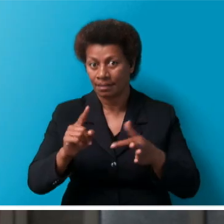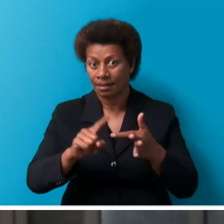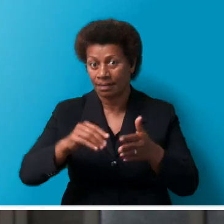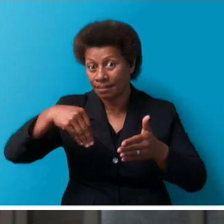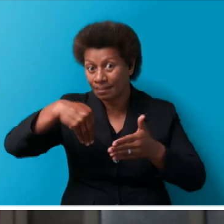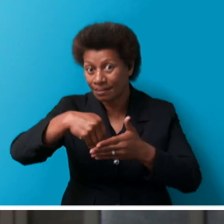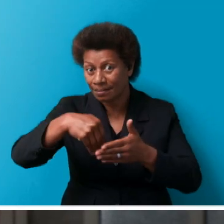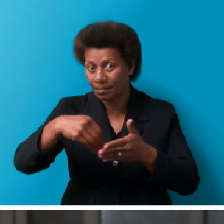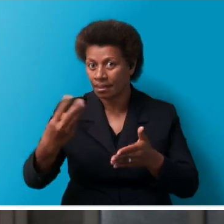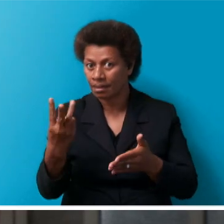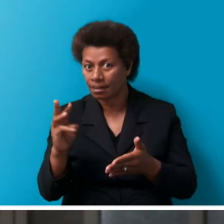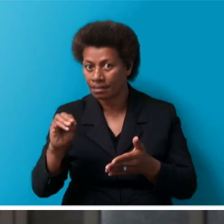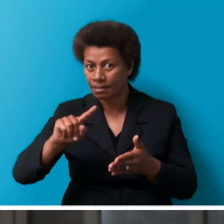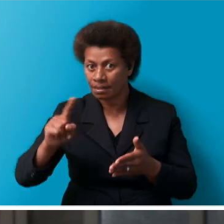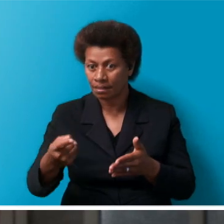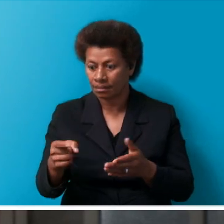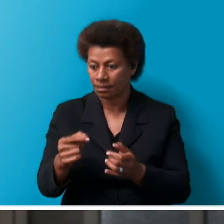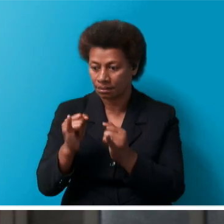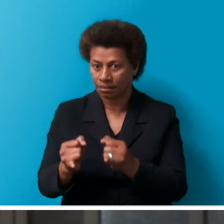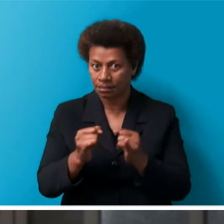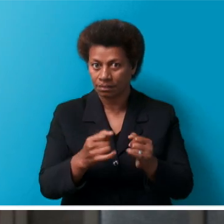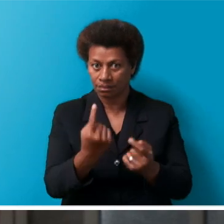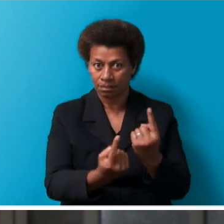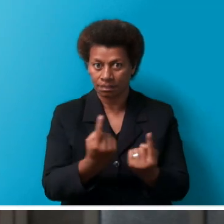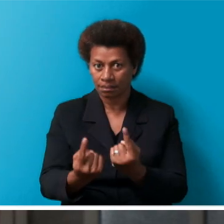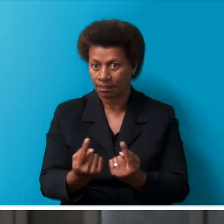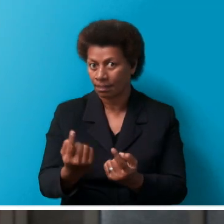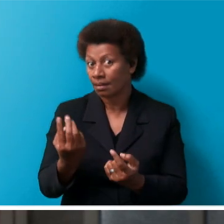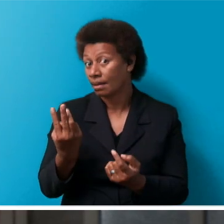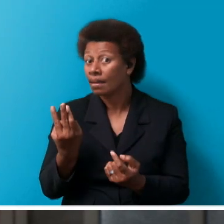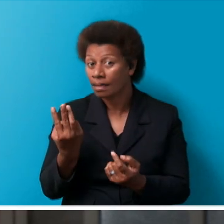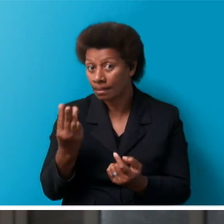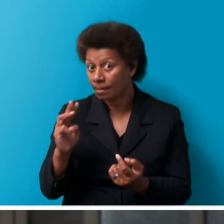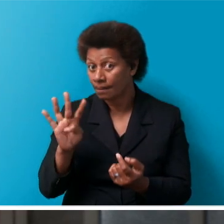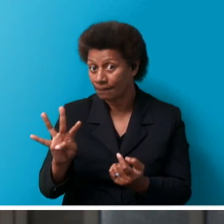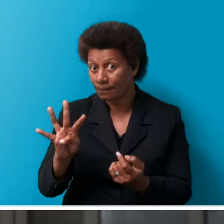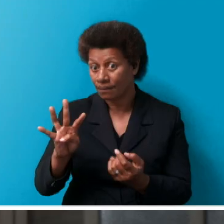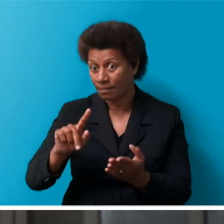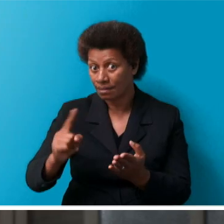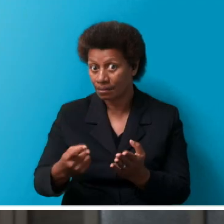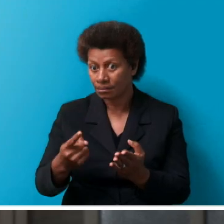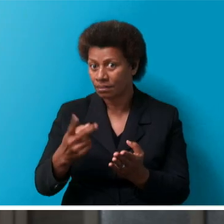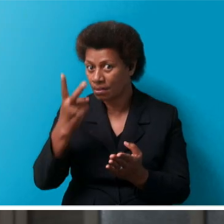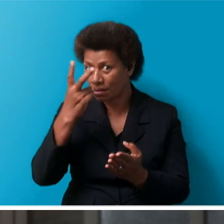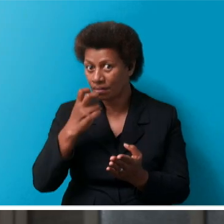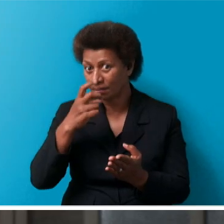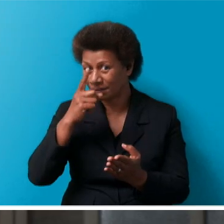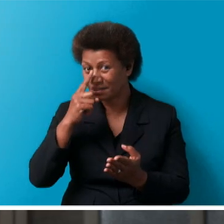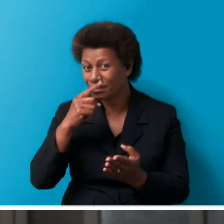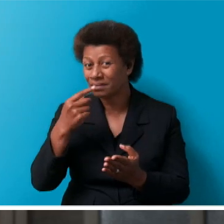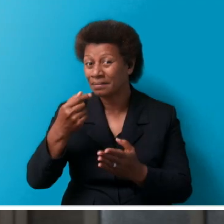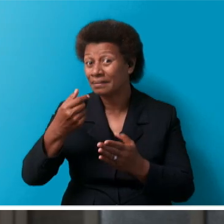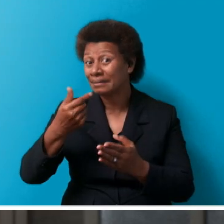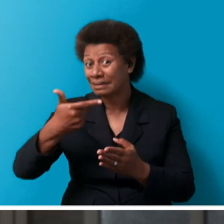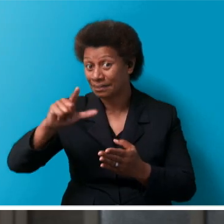assists 30,000 individuals, and there is 44,000 transport assistant top-ups to older persons over 70 years and persons with